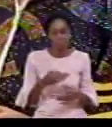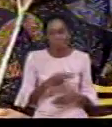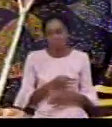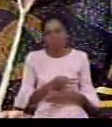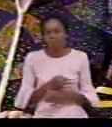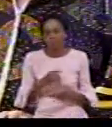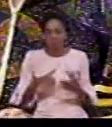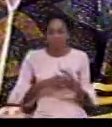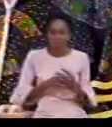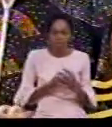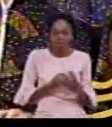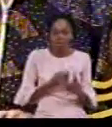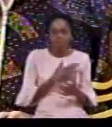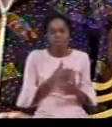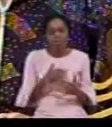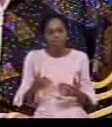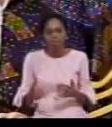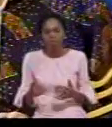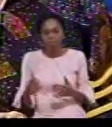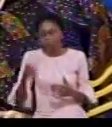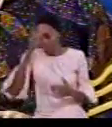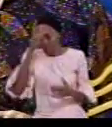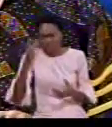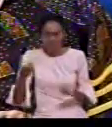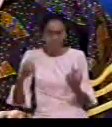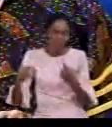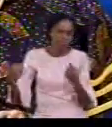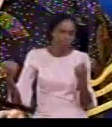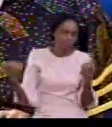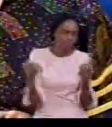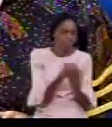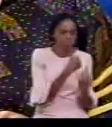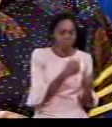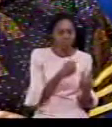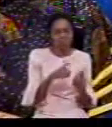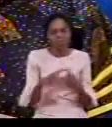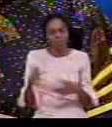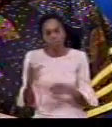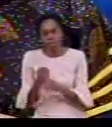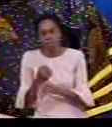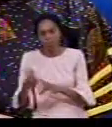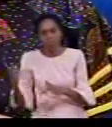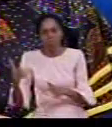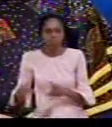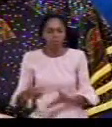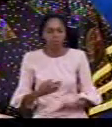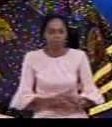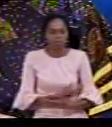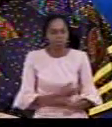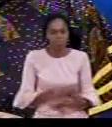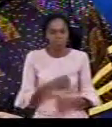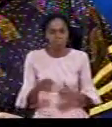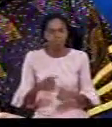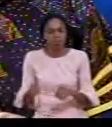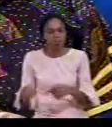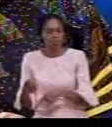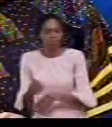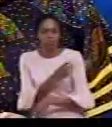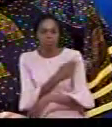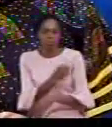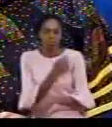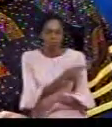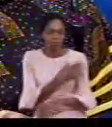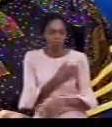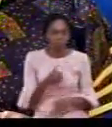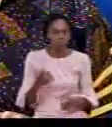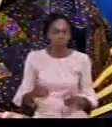labor came with so much pain, we went to the hospital. They said that they had to conduct a CS on my wife, which we